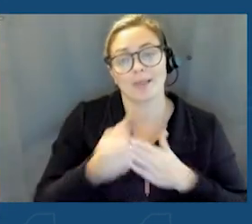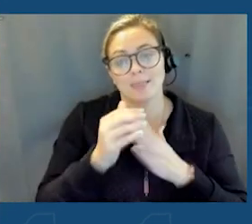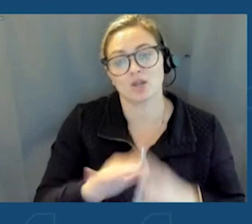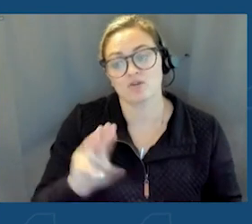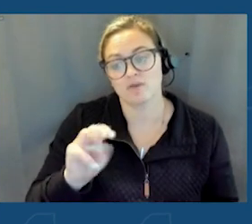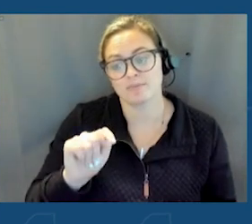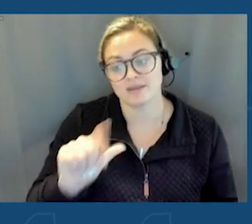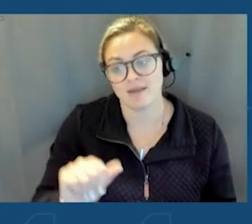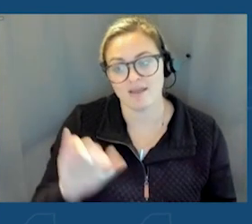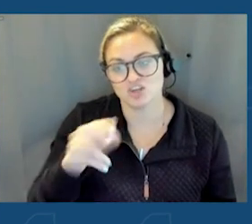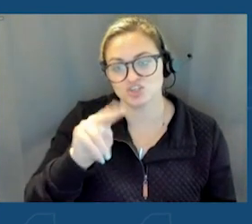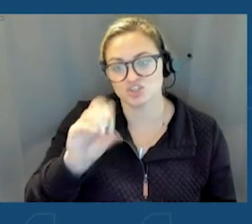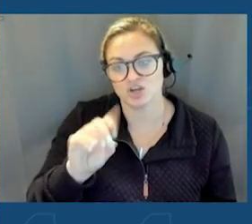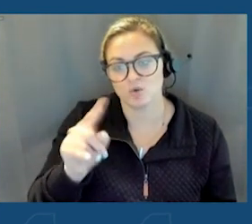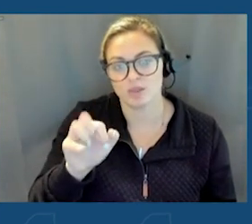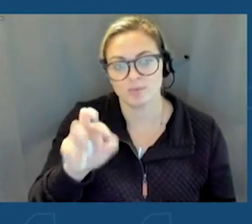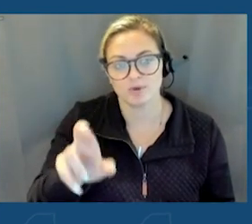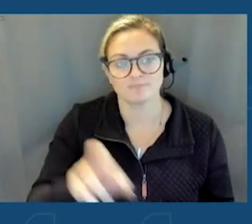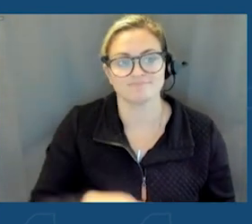Jano Lieber.